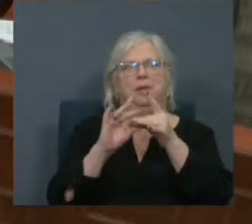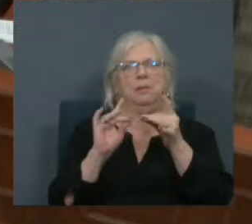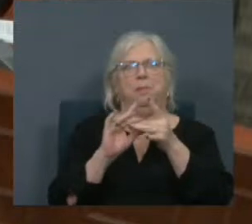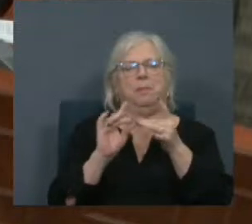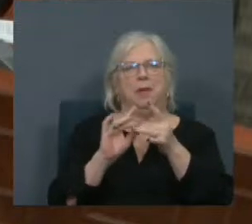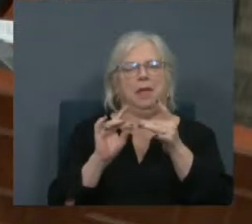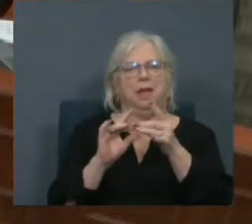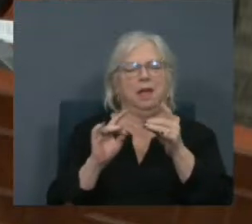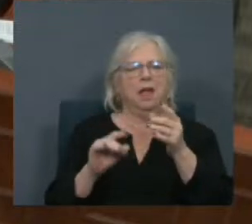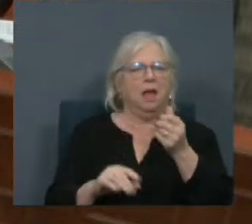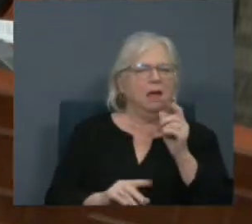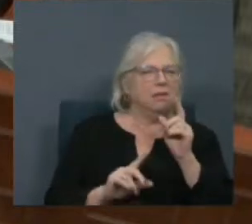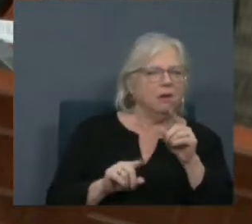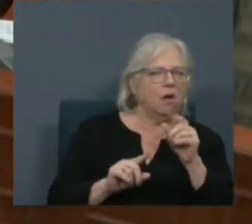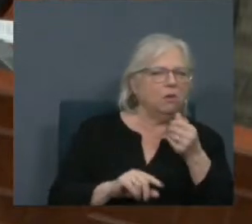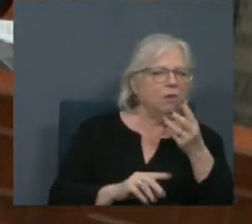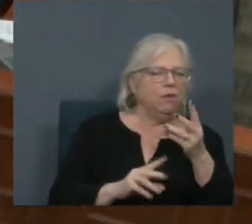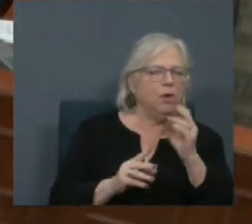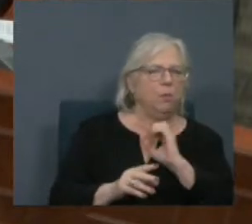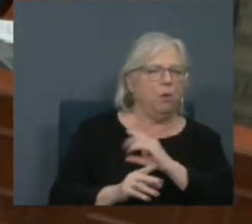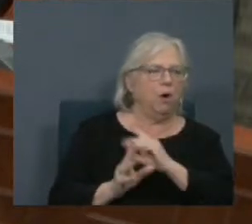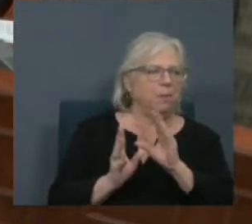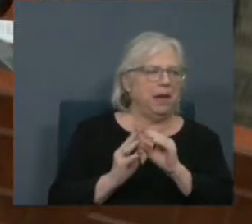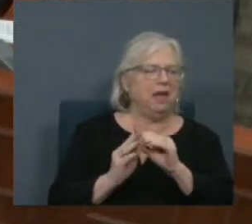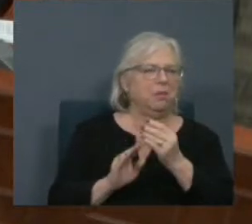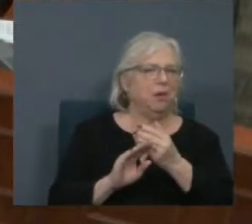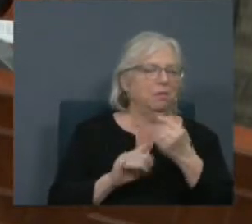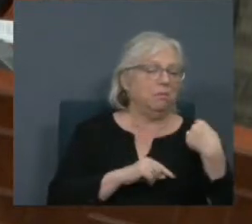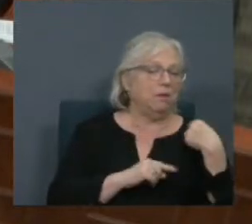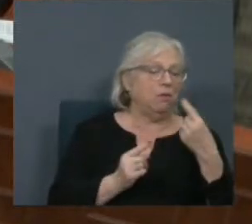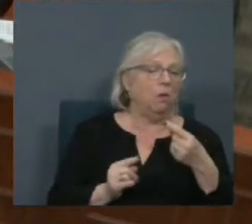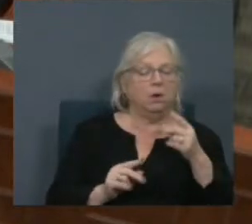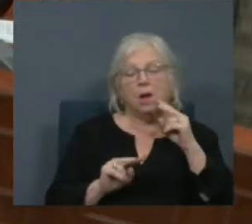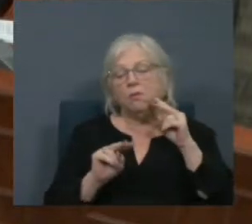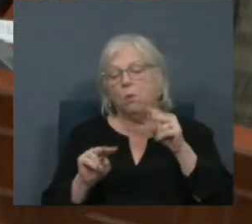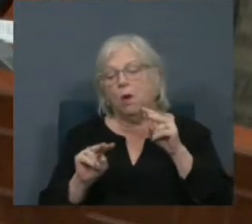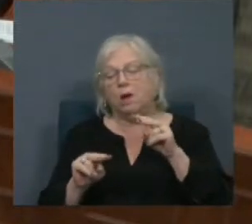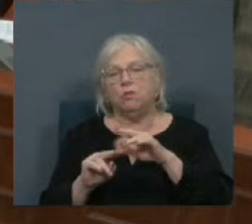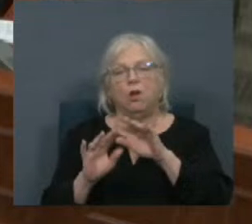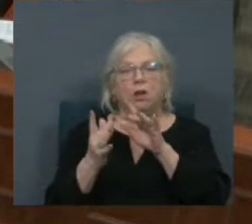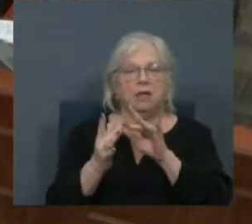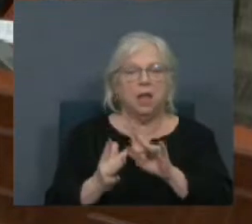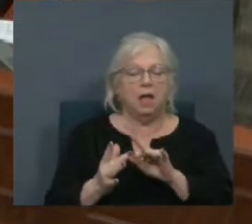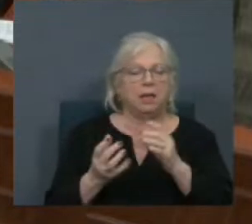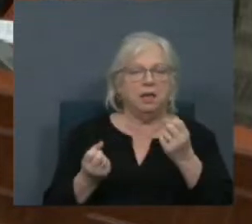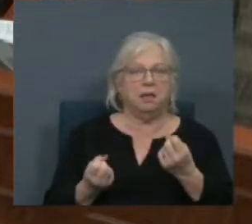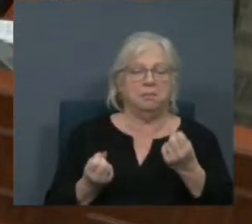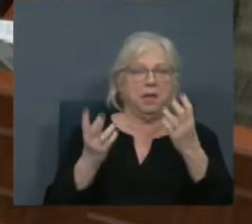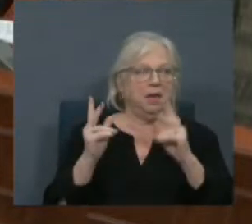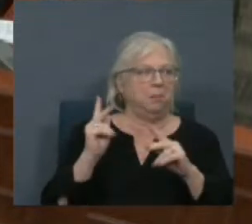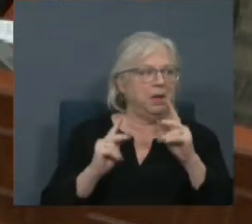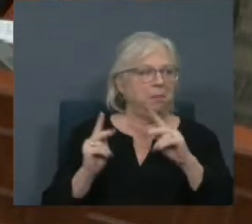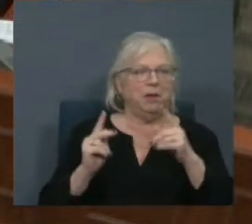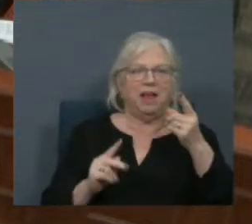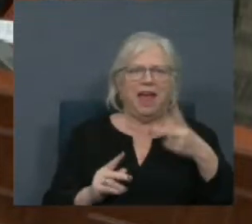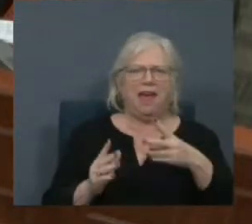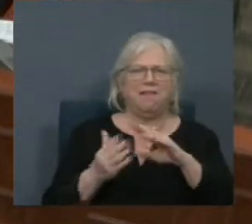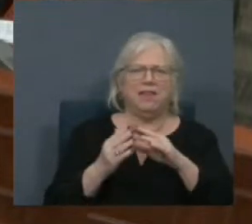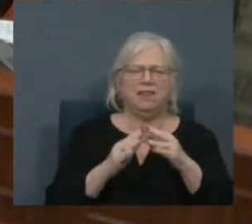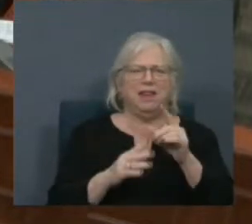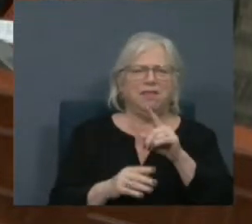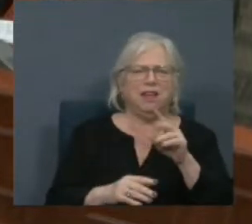been to a few board meetings before. I've watched online, and a lot of people, half the city of Little